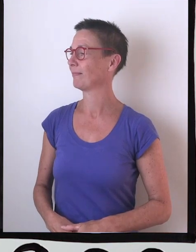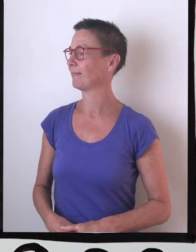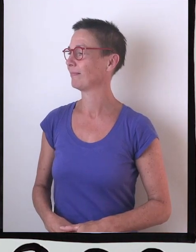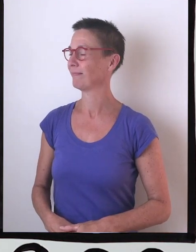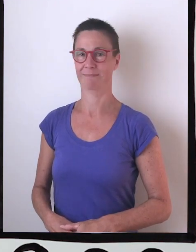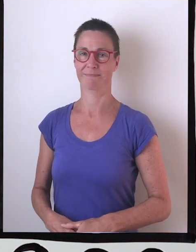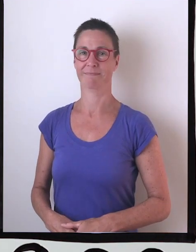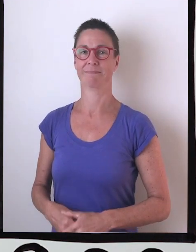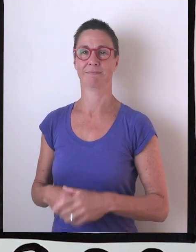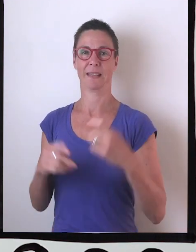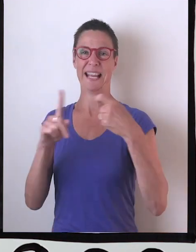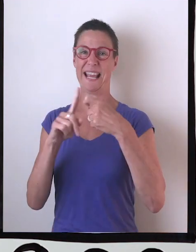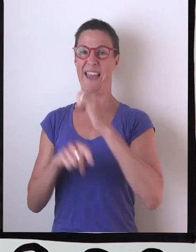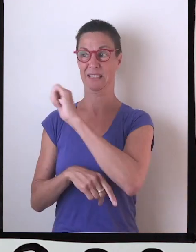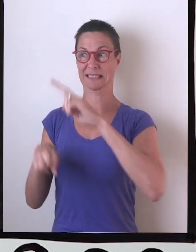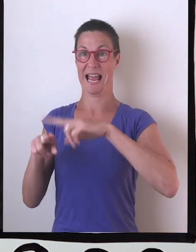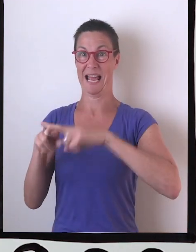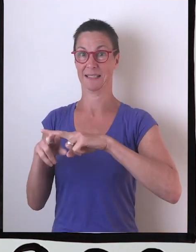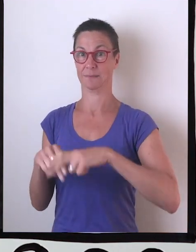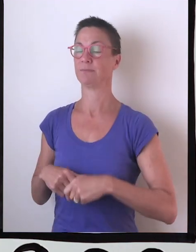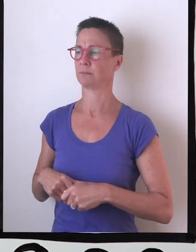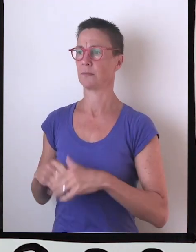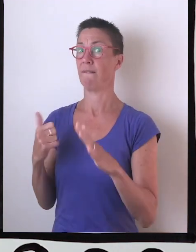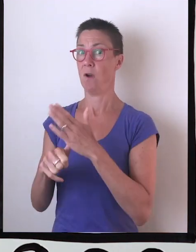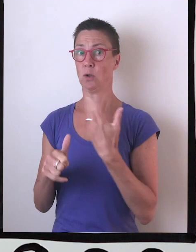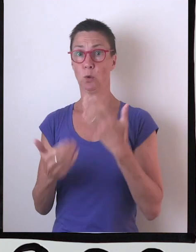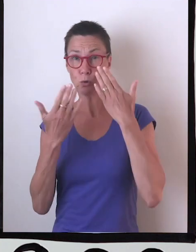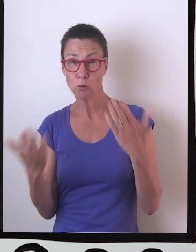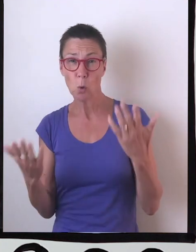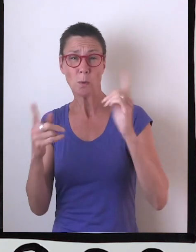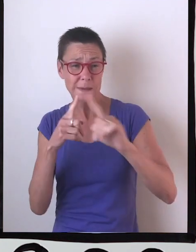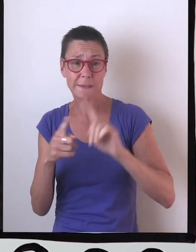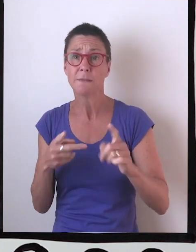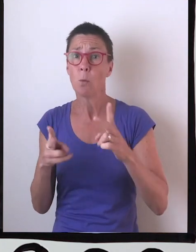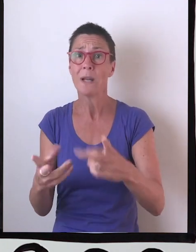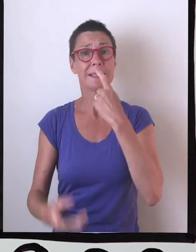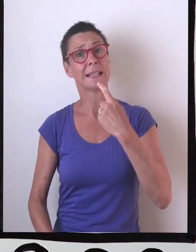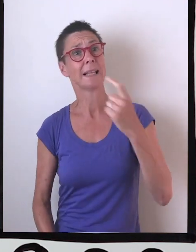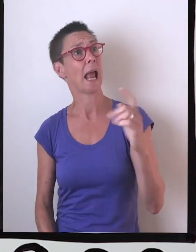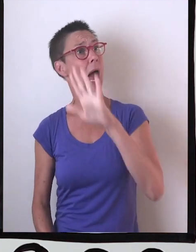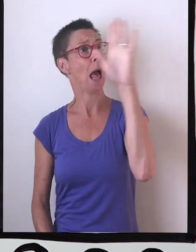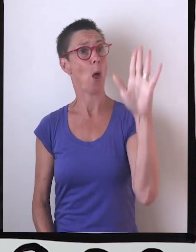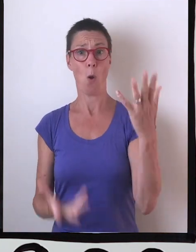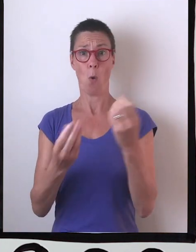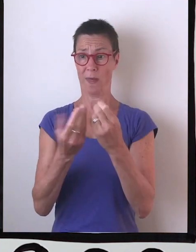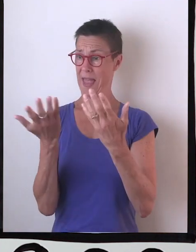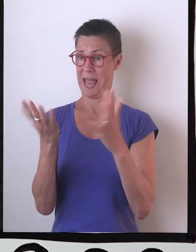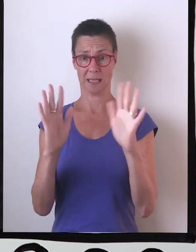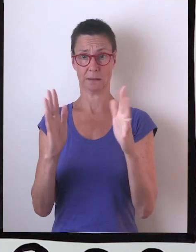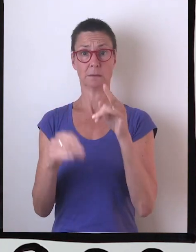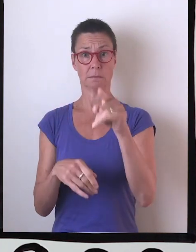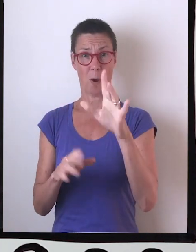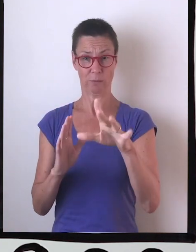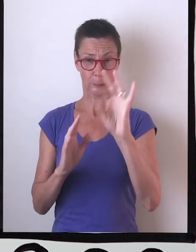Hi, Kevin. Hi, here's my dad. So, first of all, I'm going to show Dad and you lots of other ways to say hello with your hands. And